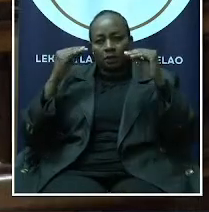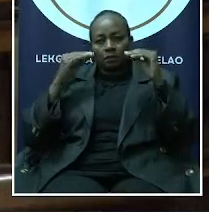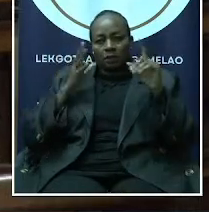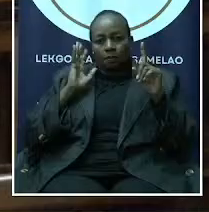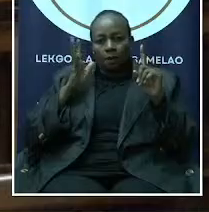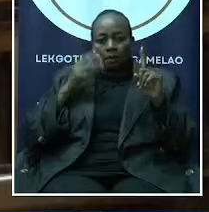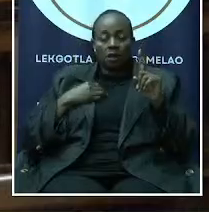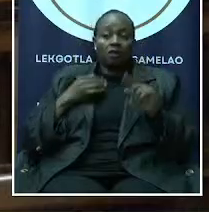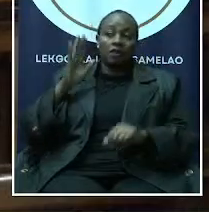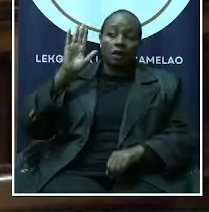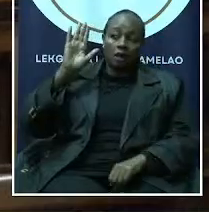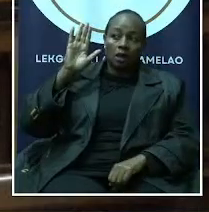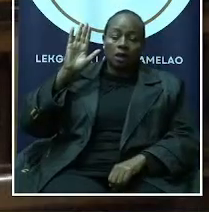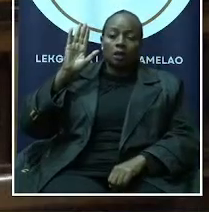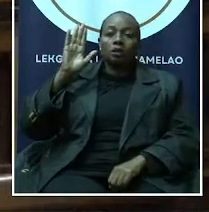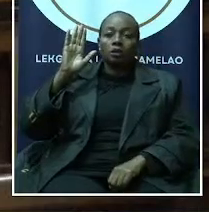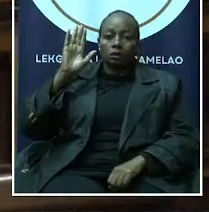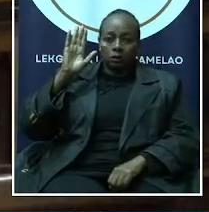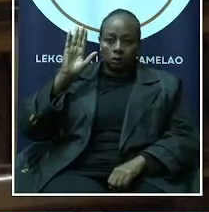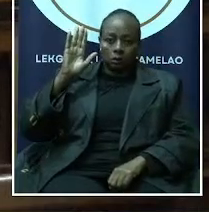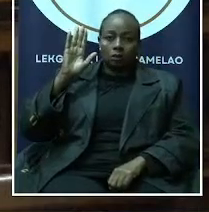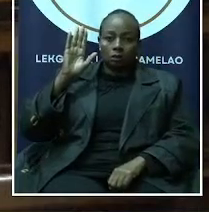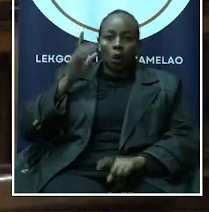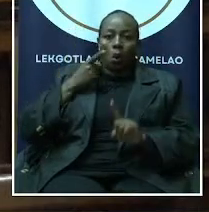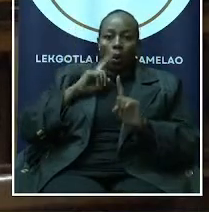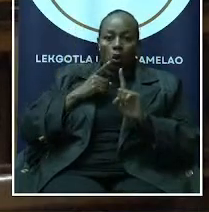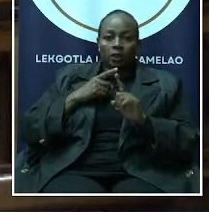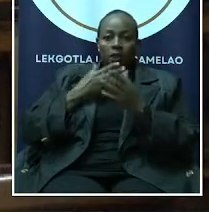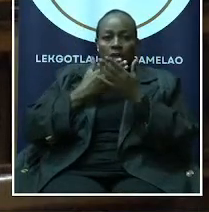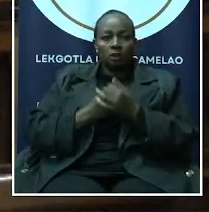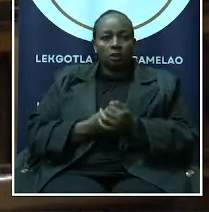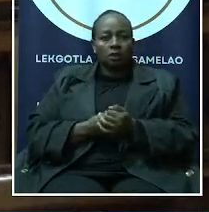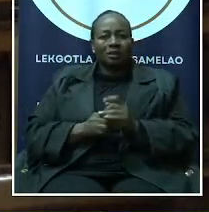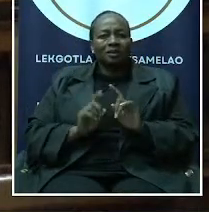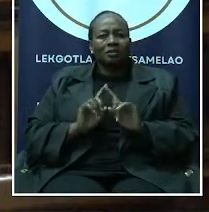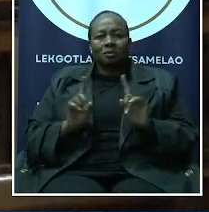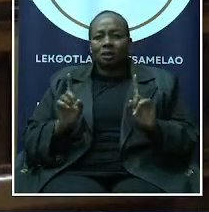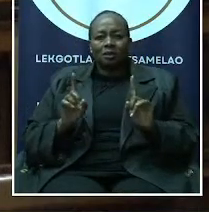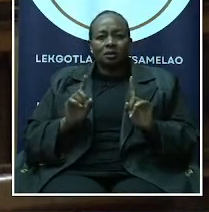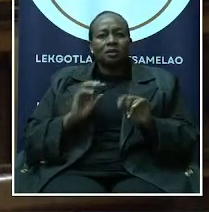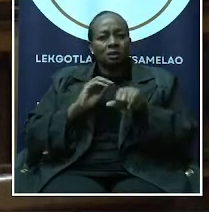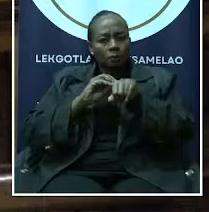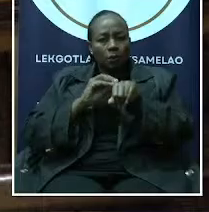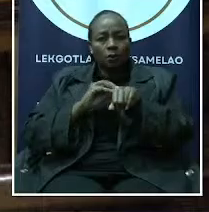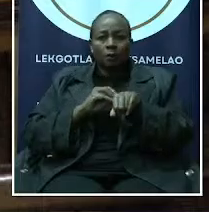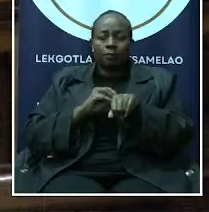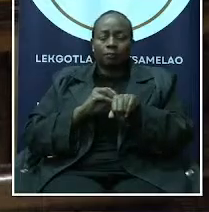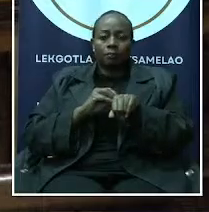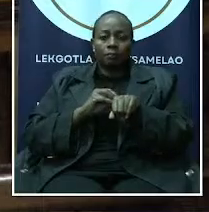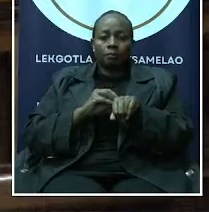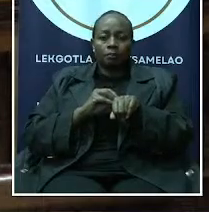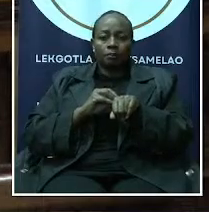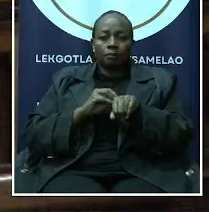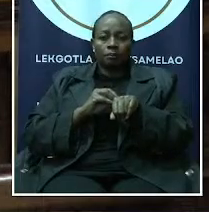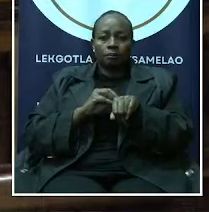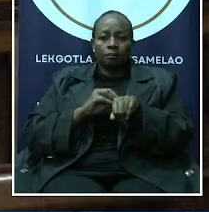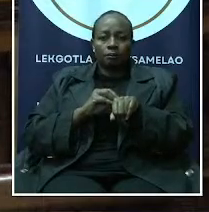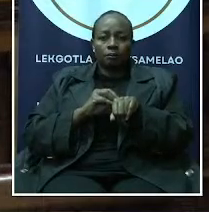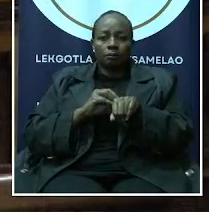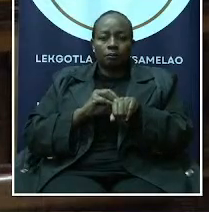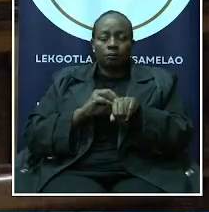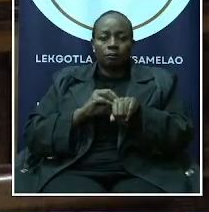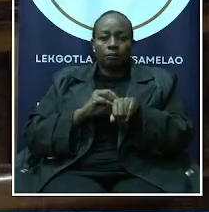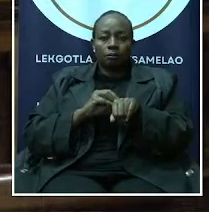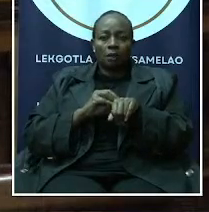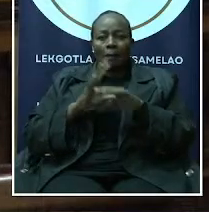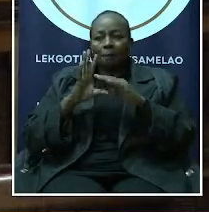are rising, you must rise on a point of order. No, but it's a problem, Deputy Speaker. It is. Honorable